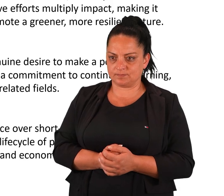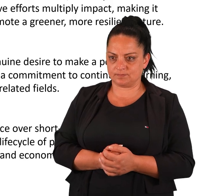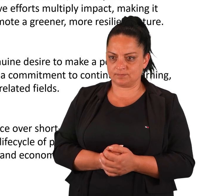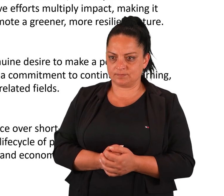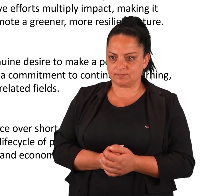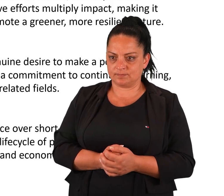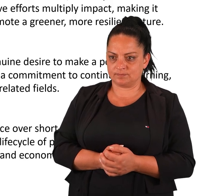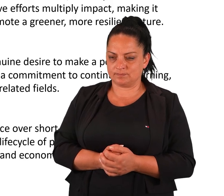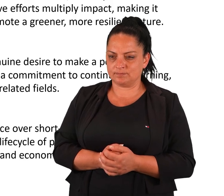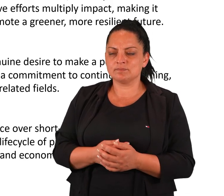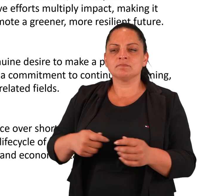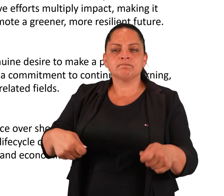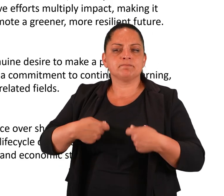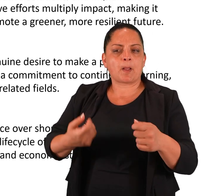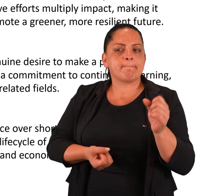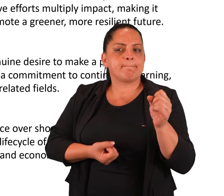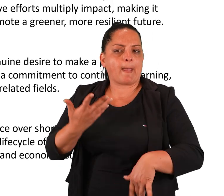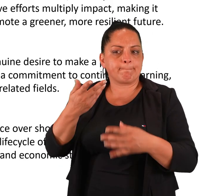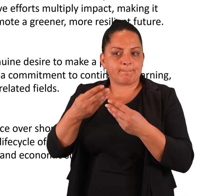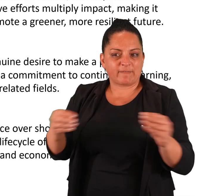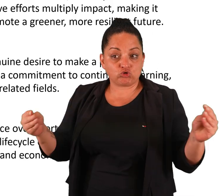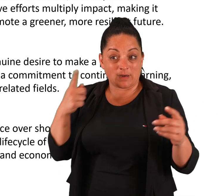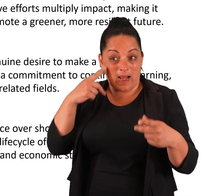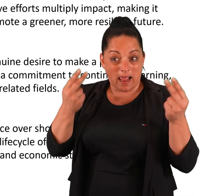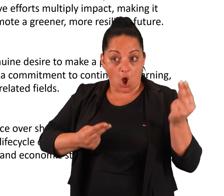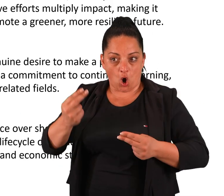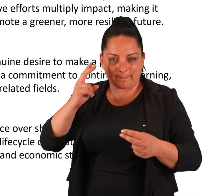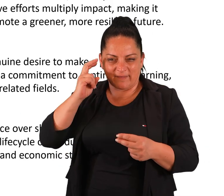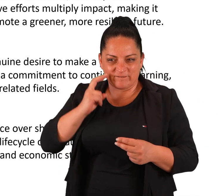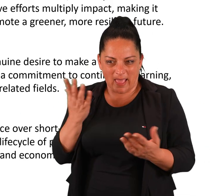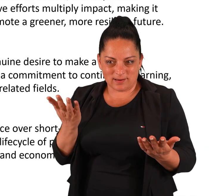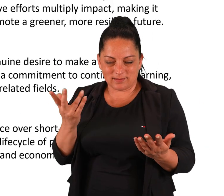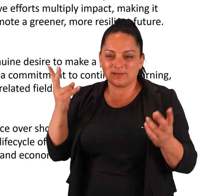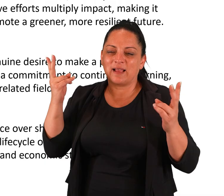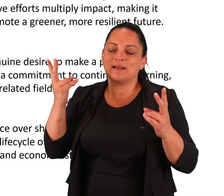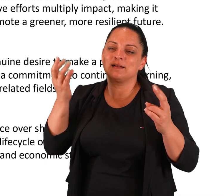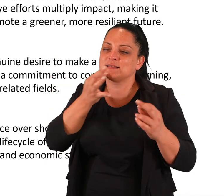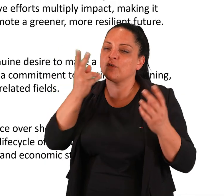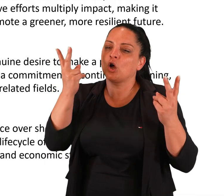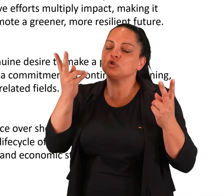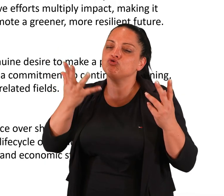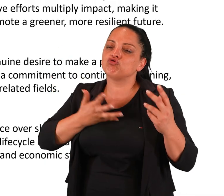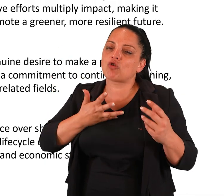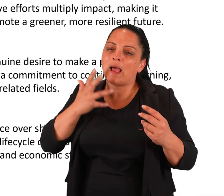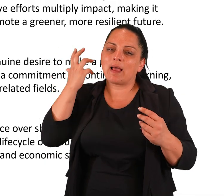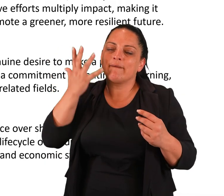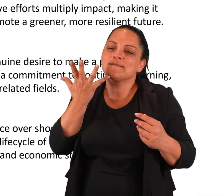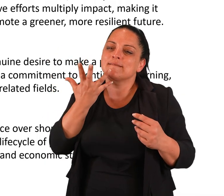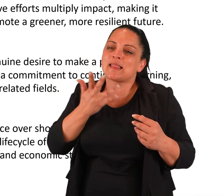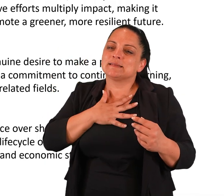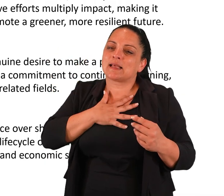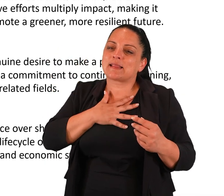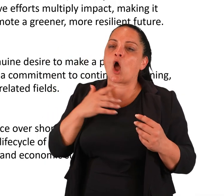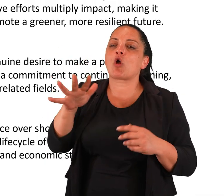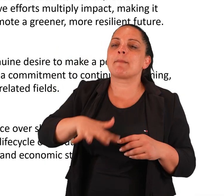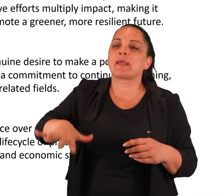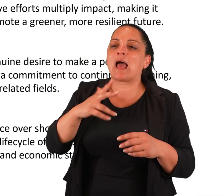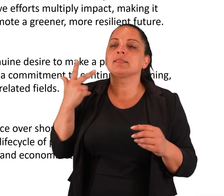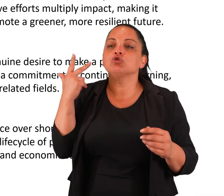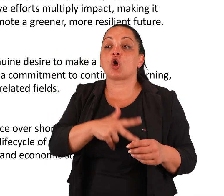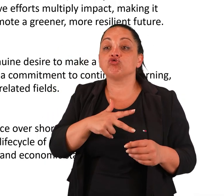Professional motivation in the green economy is driven by a genuine desire to make a positive environmental and social impact through one's